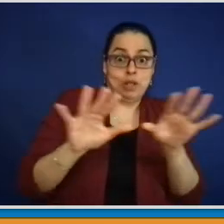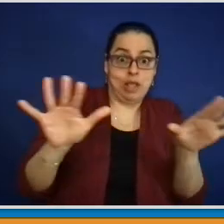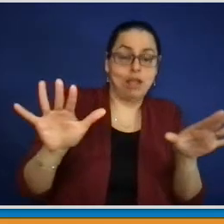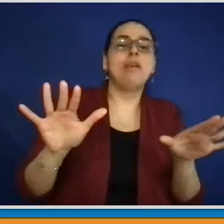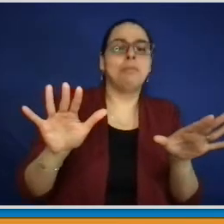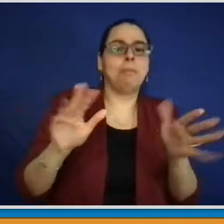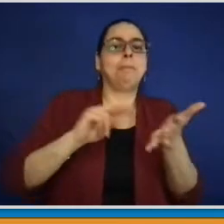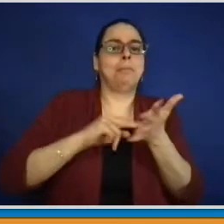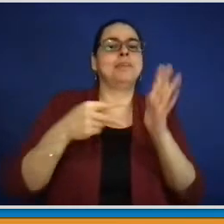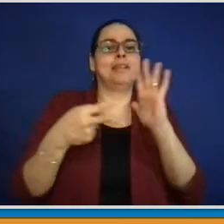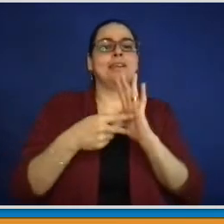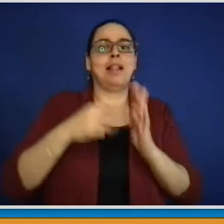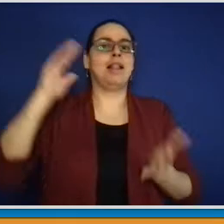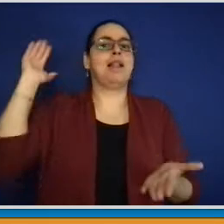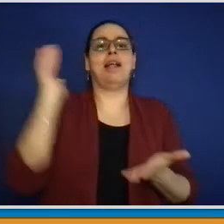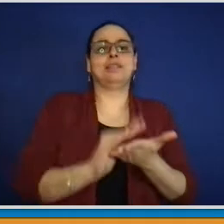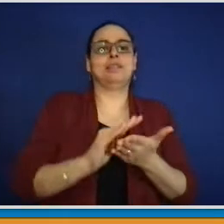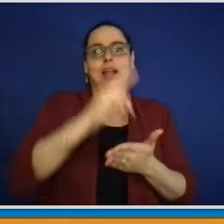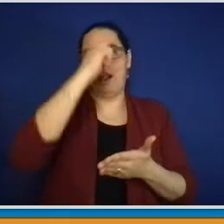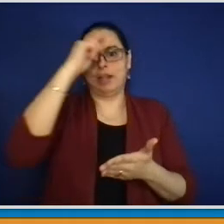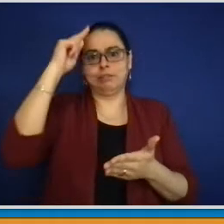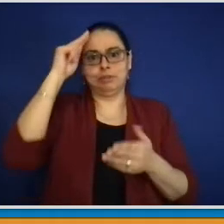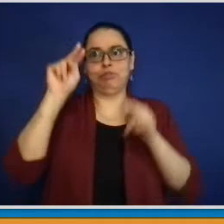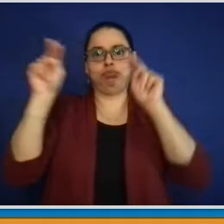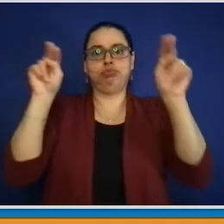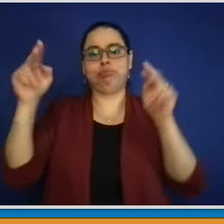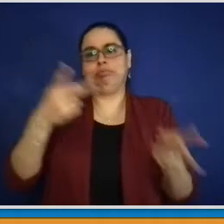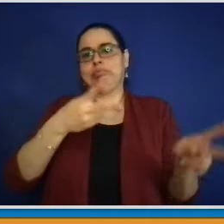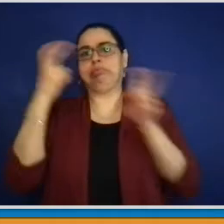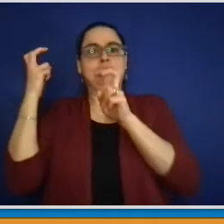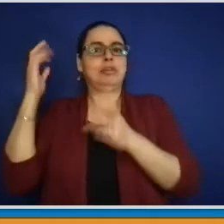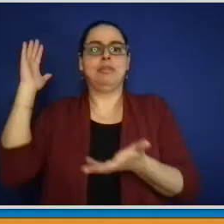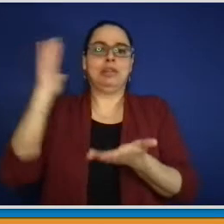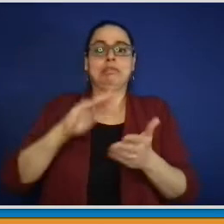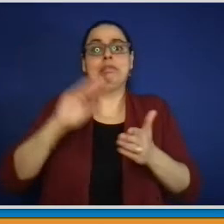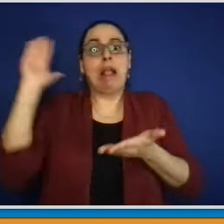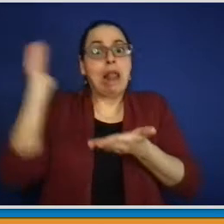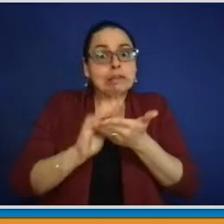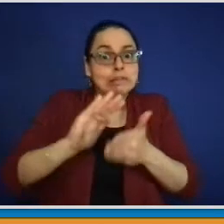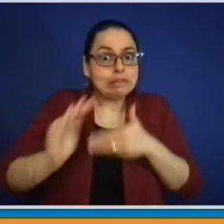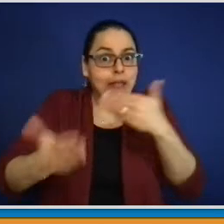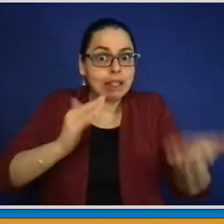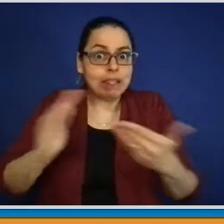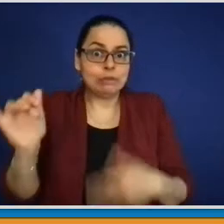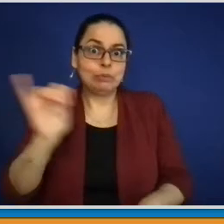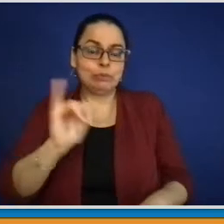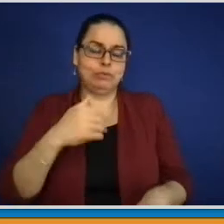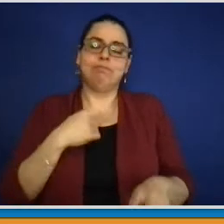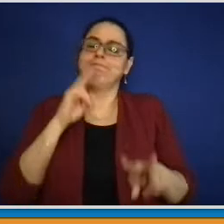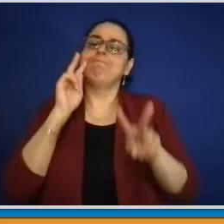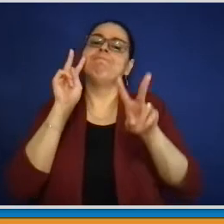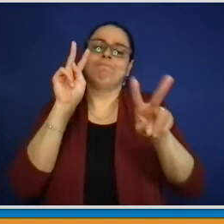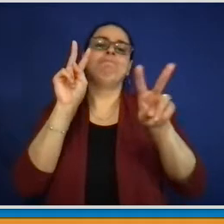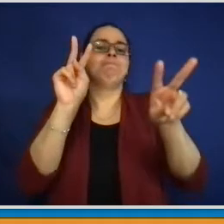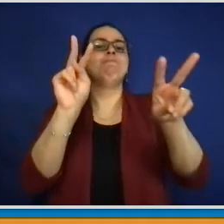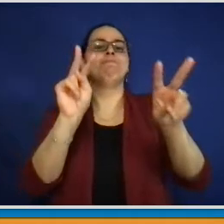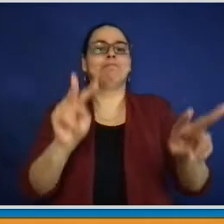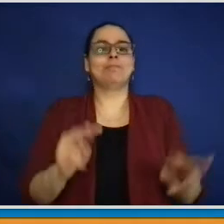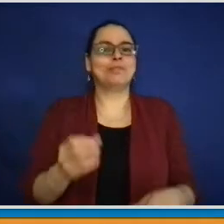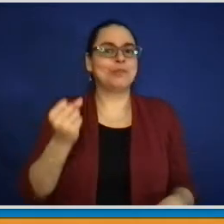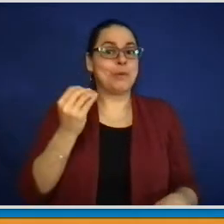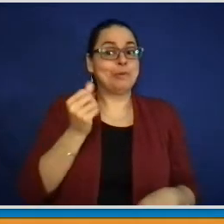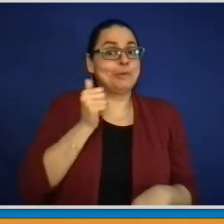morning, 50 and older, the Am I Eligible checklist that exists when you go online. It's one of